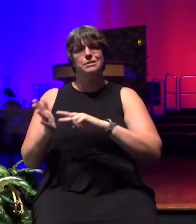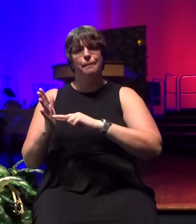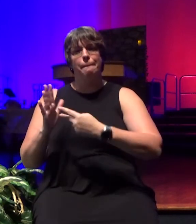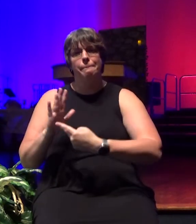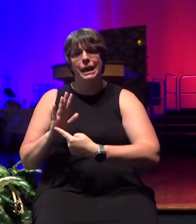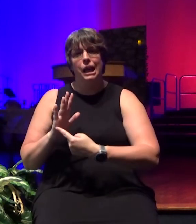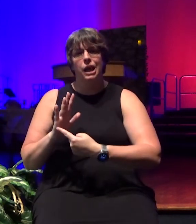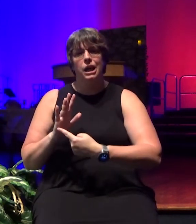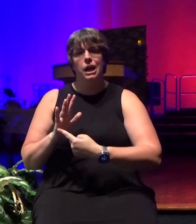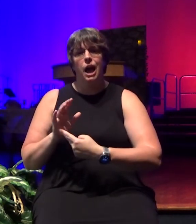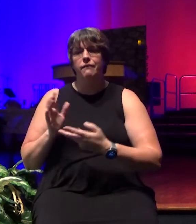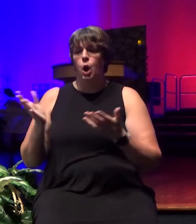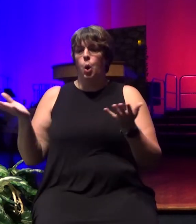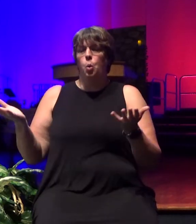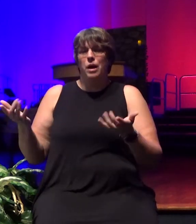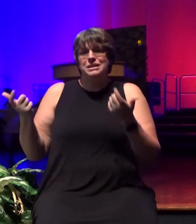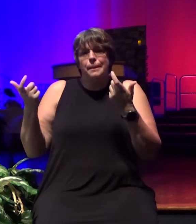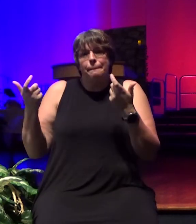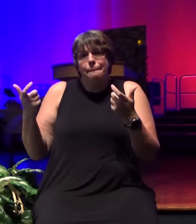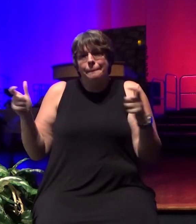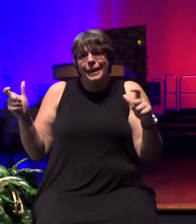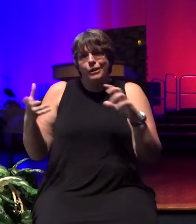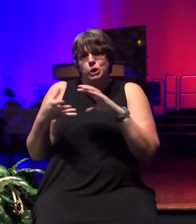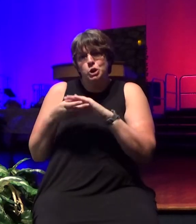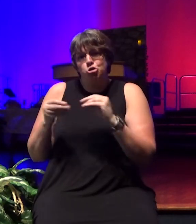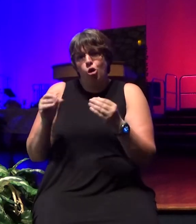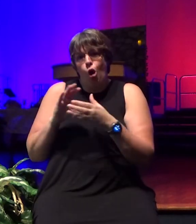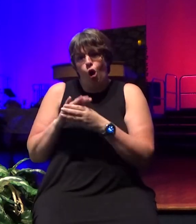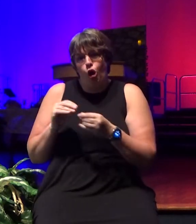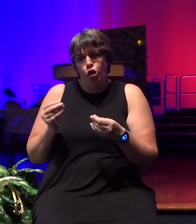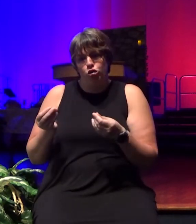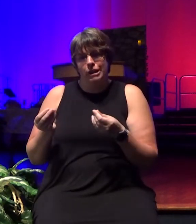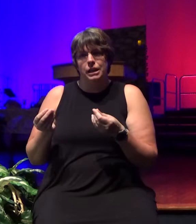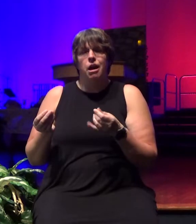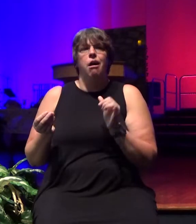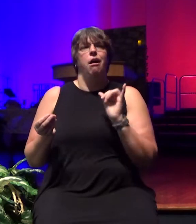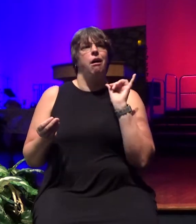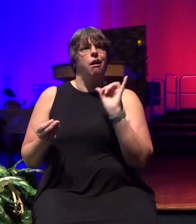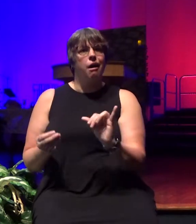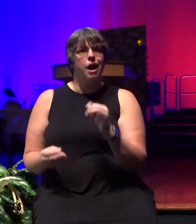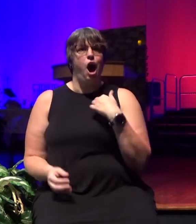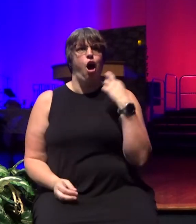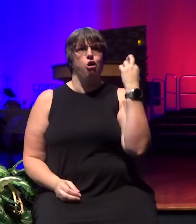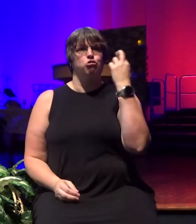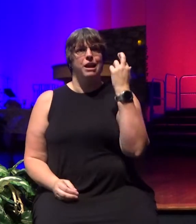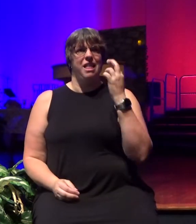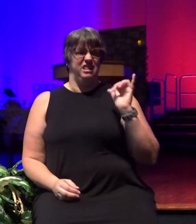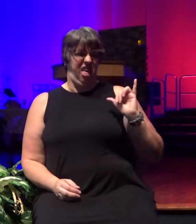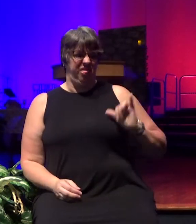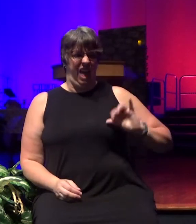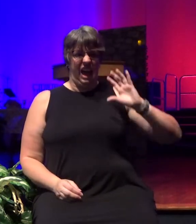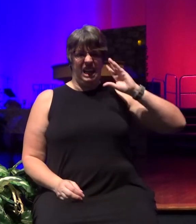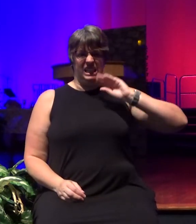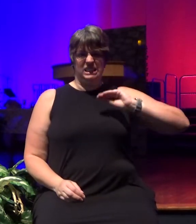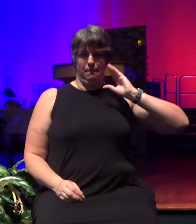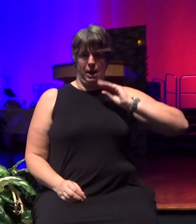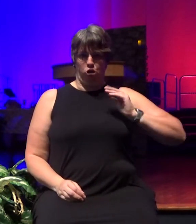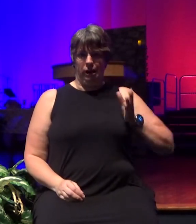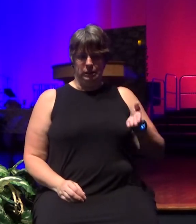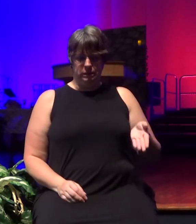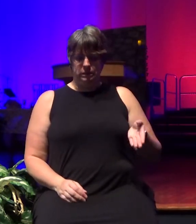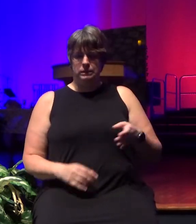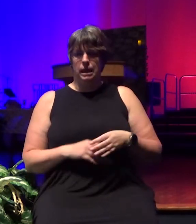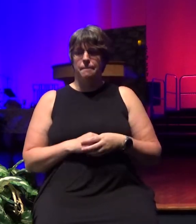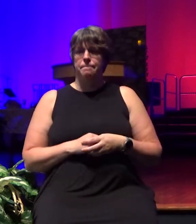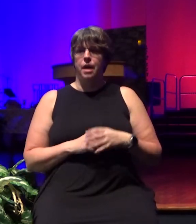larger story? And I began to realize that that whole experience, I brought that into my life to teach me about the